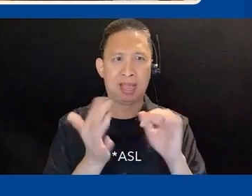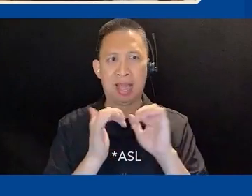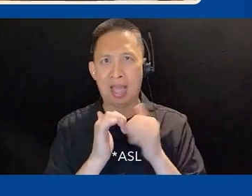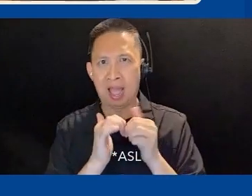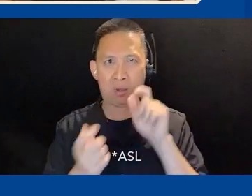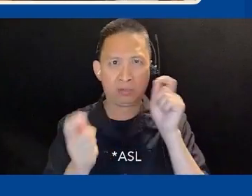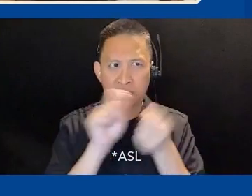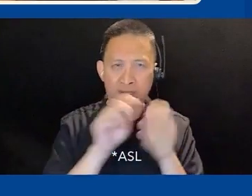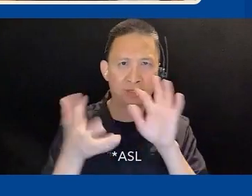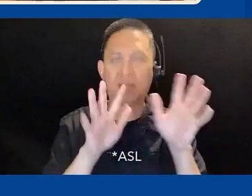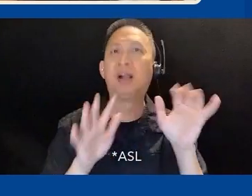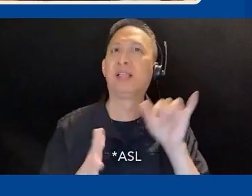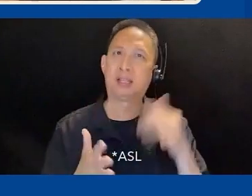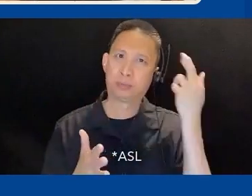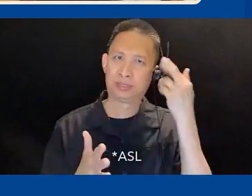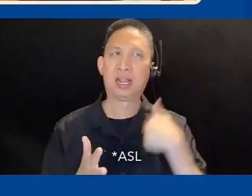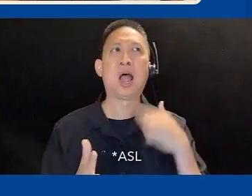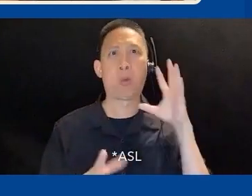general.